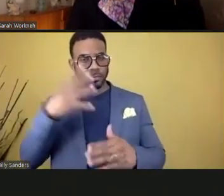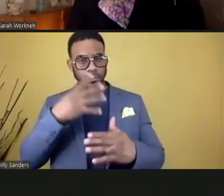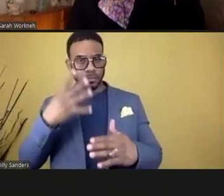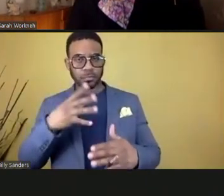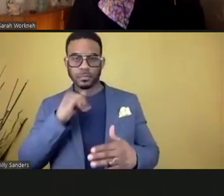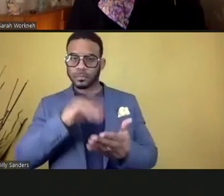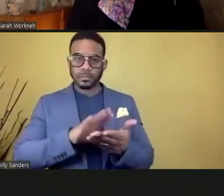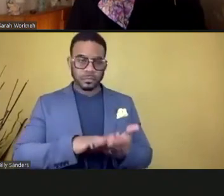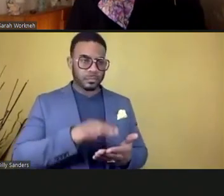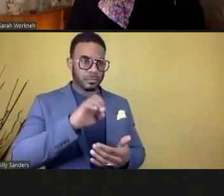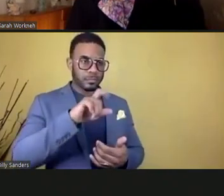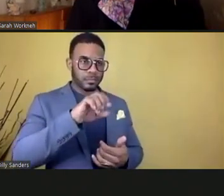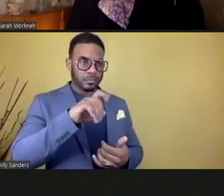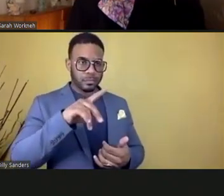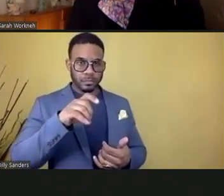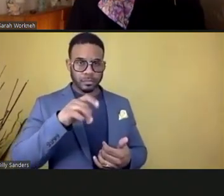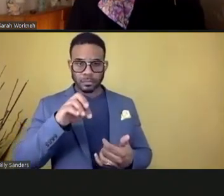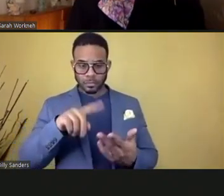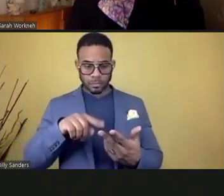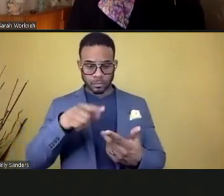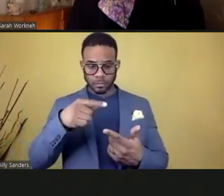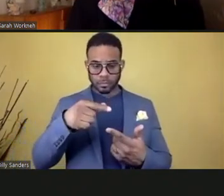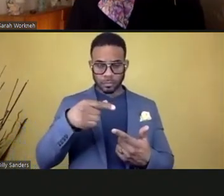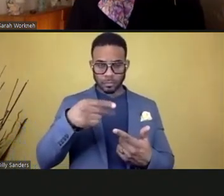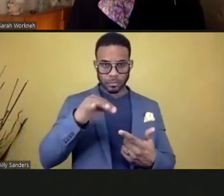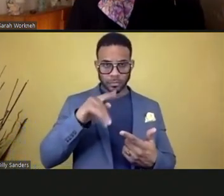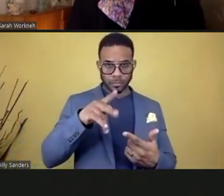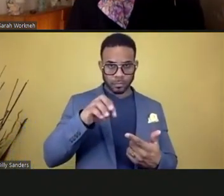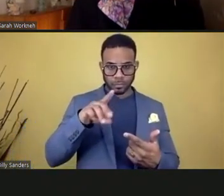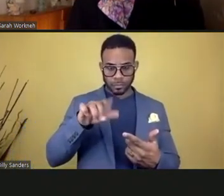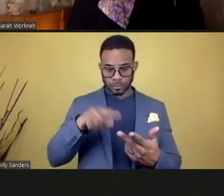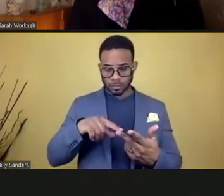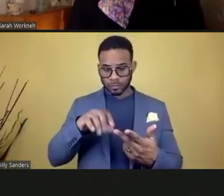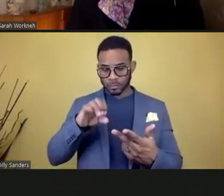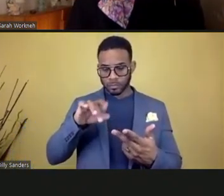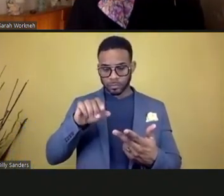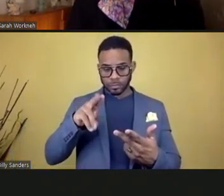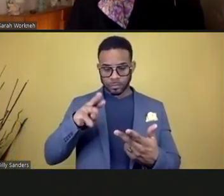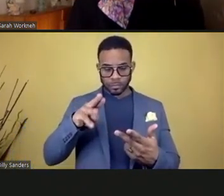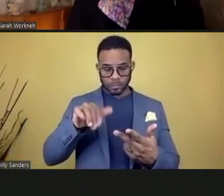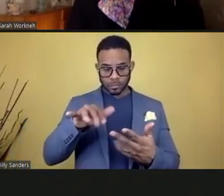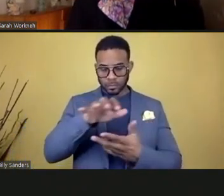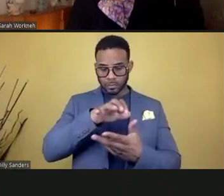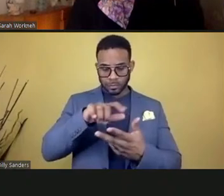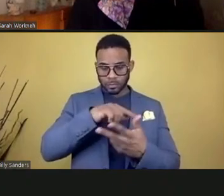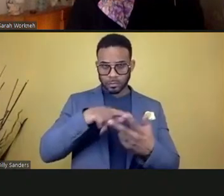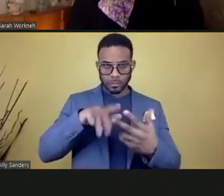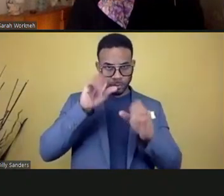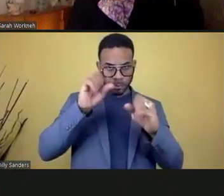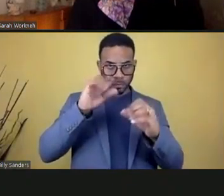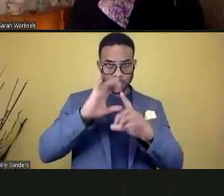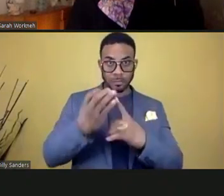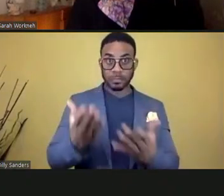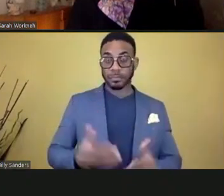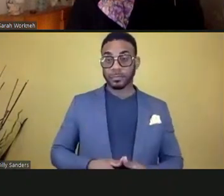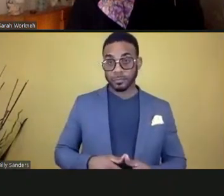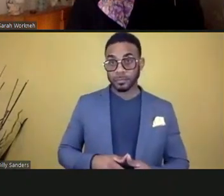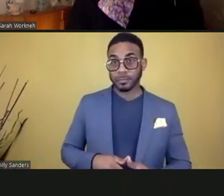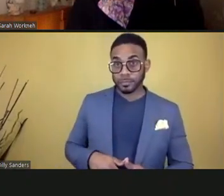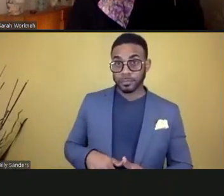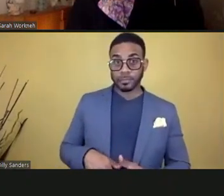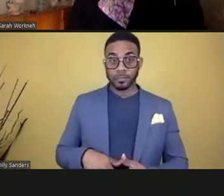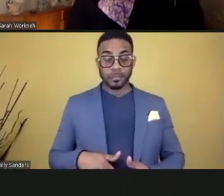Salvador, Guatemala, some Colombia, a mix of amazing culture here.